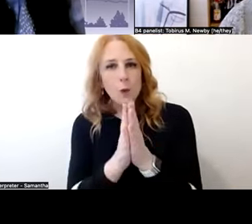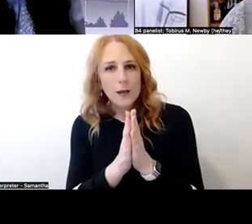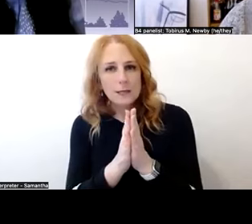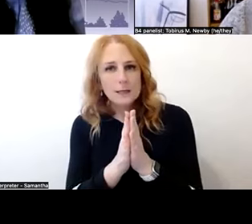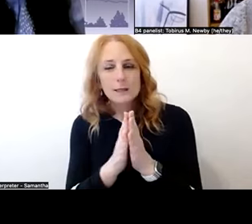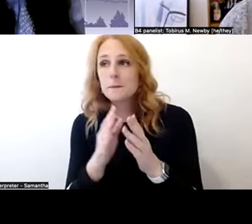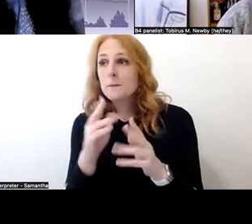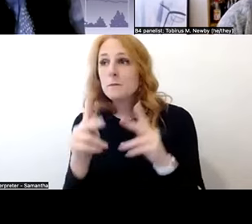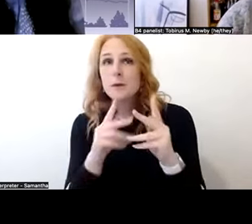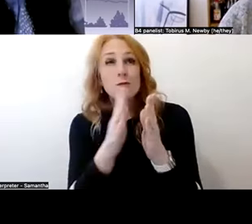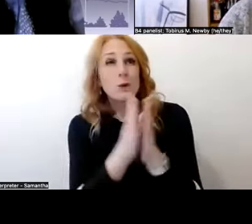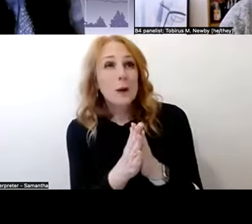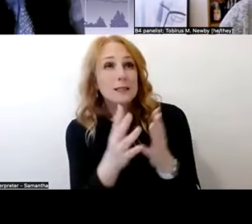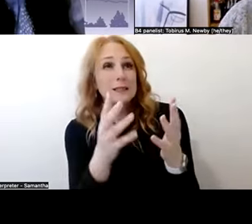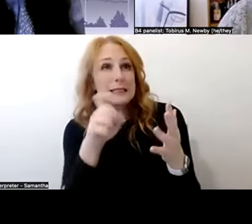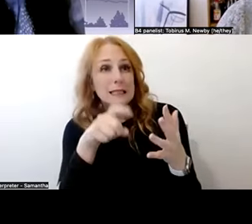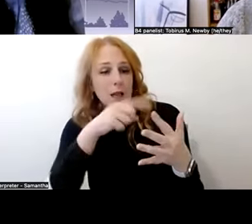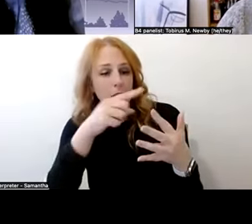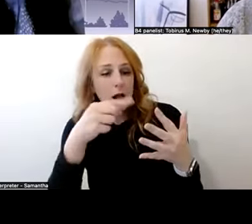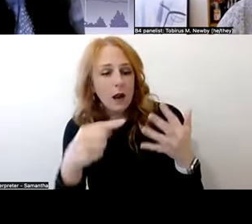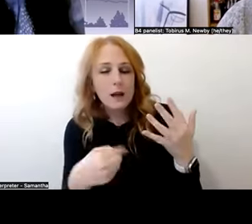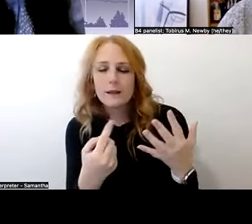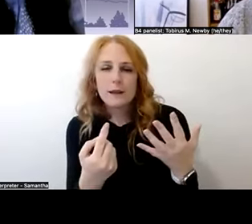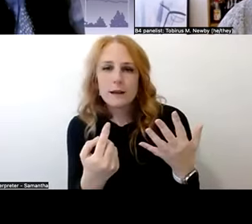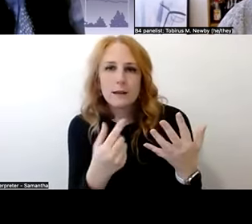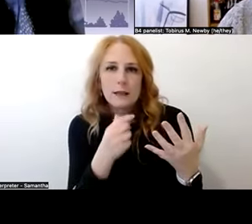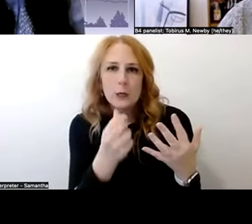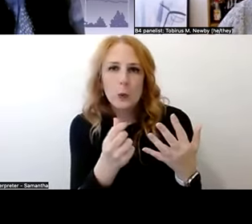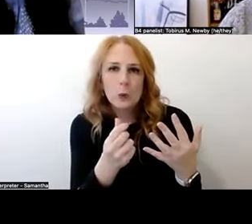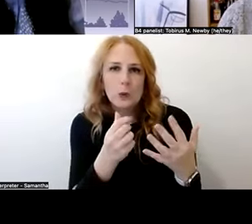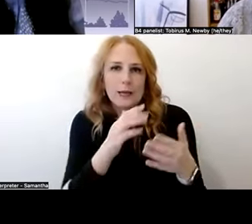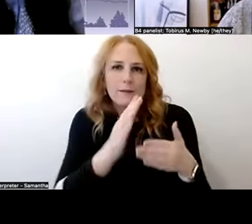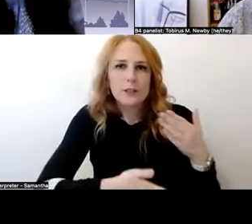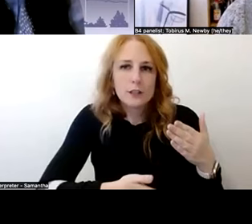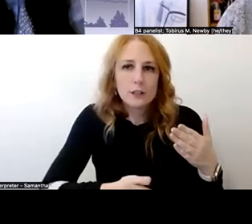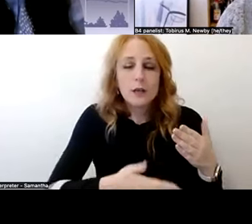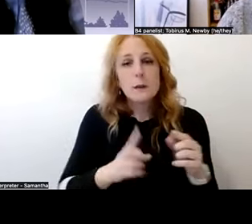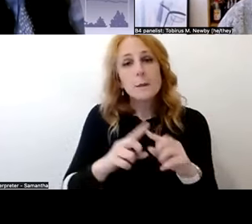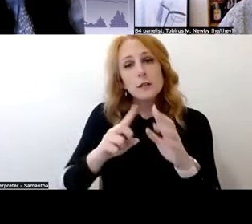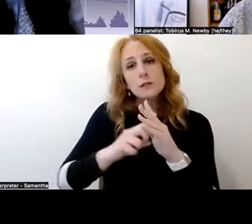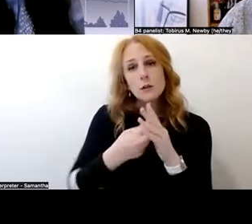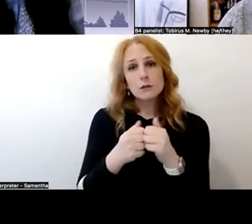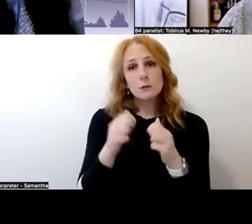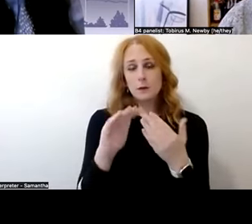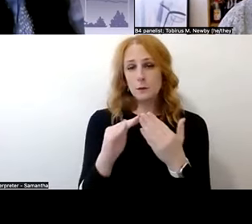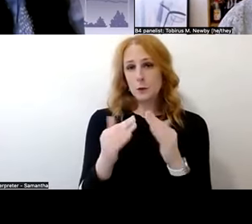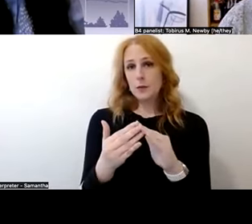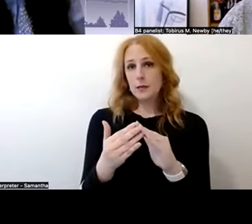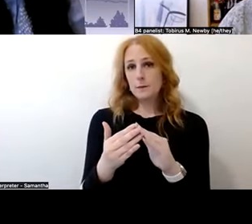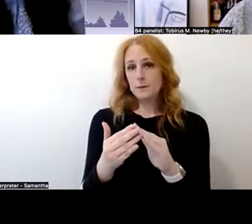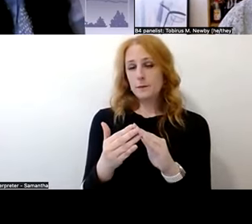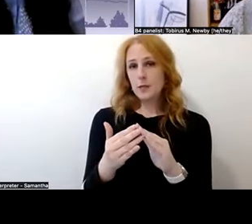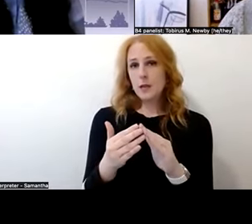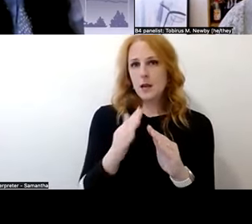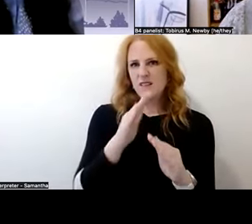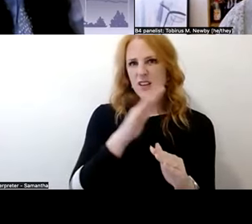fall or seem to be run around. And so I would say it starts with the community. You know, I'm never outside of a